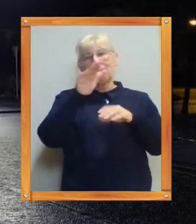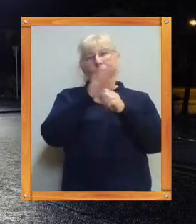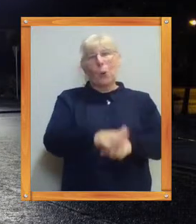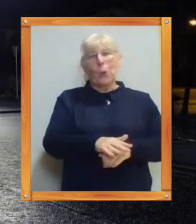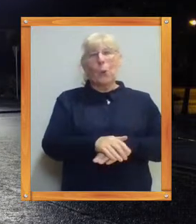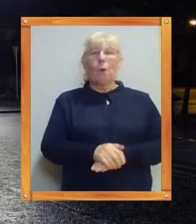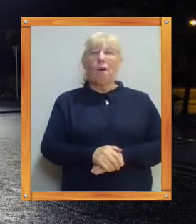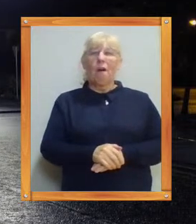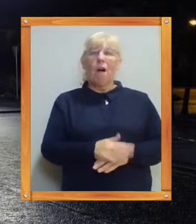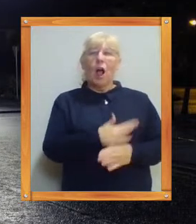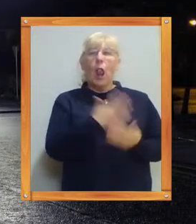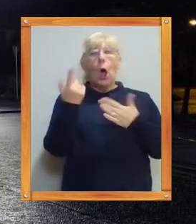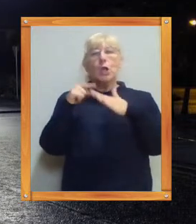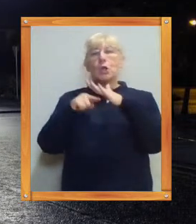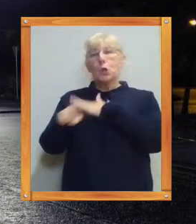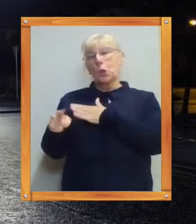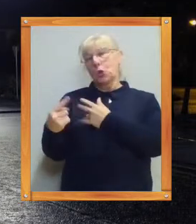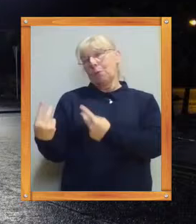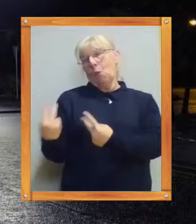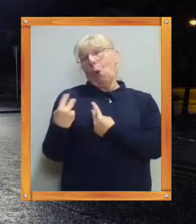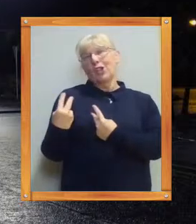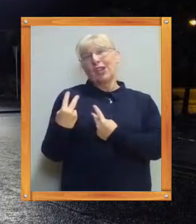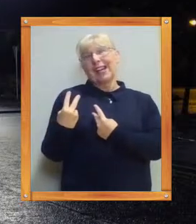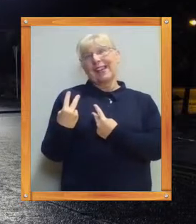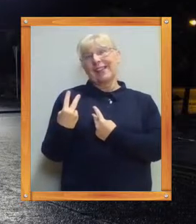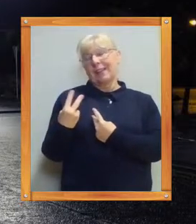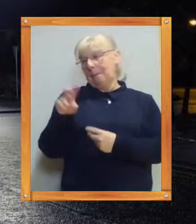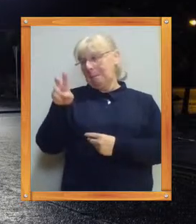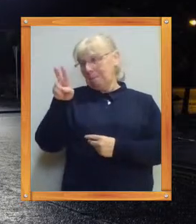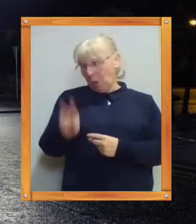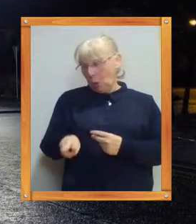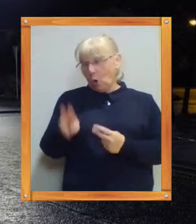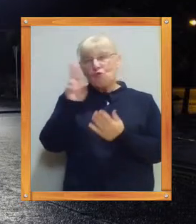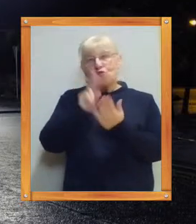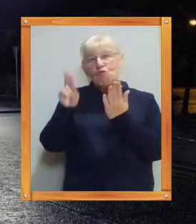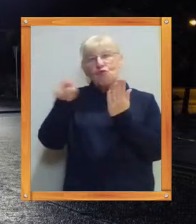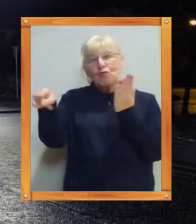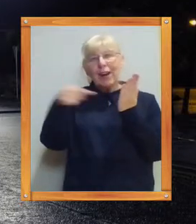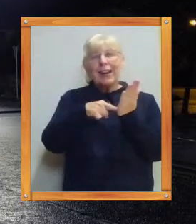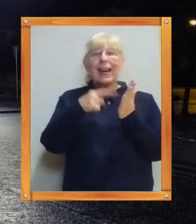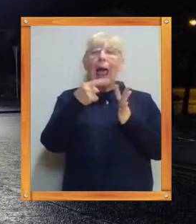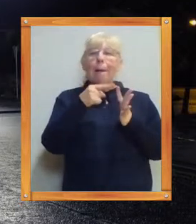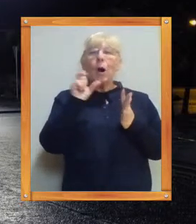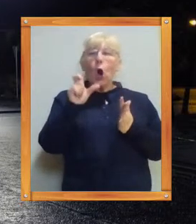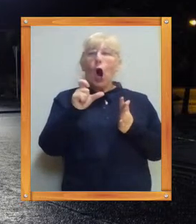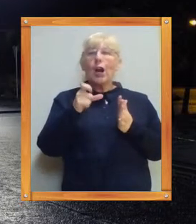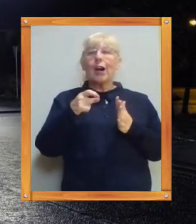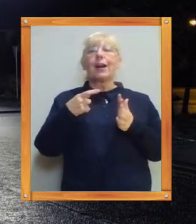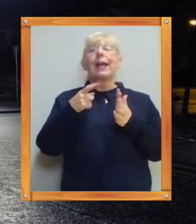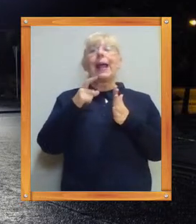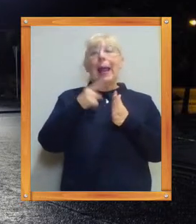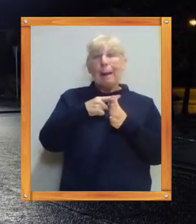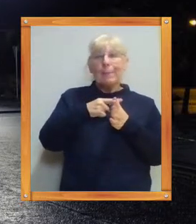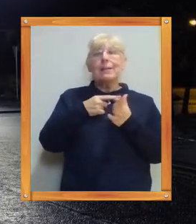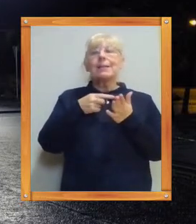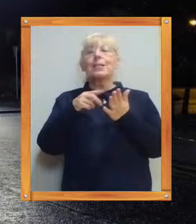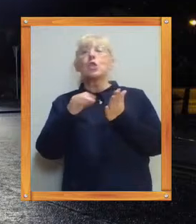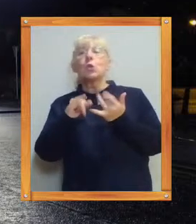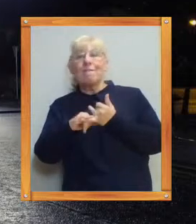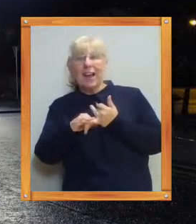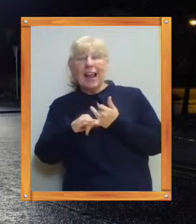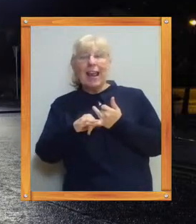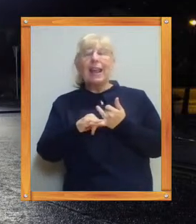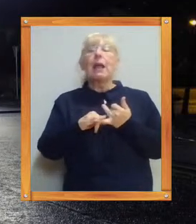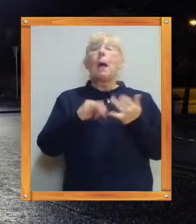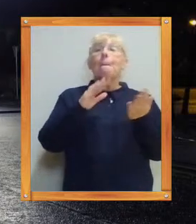YouTube, as well as our Facebook live stream tonight. Hi to Emma Carter from Ethan and Sophie. Hi to Mark Murray, who says, can you mention Jacob,